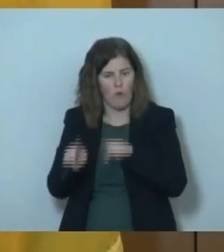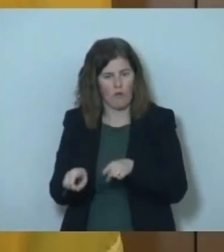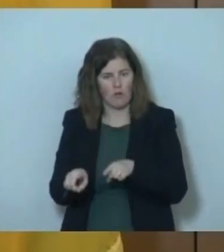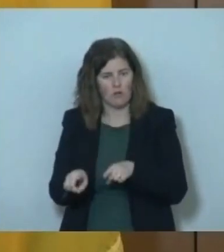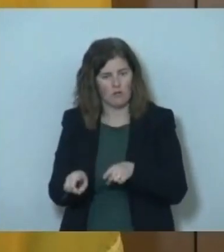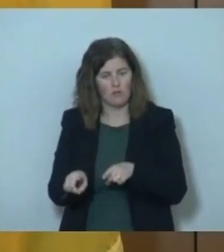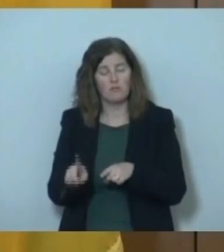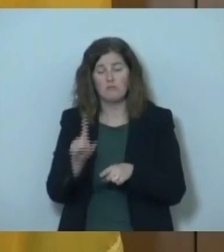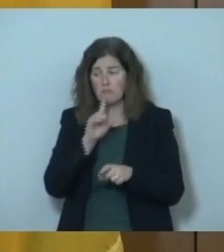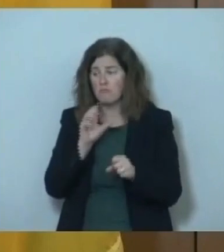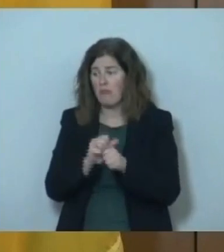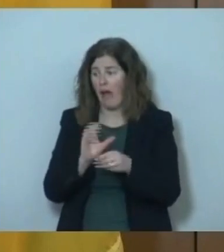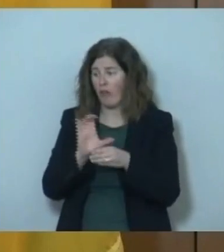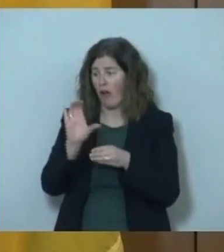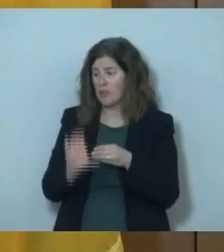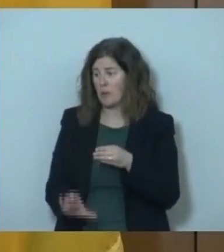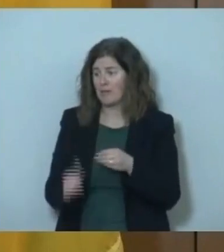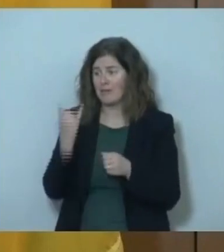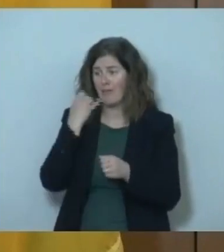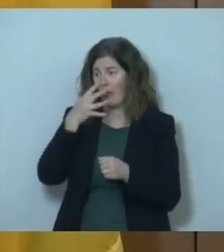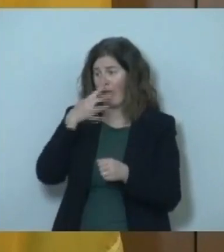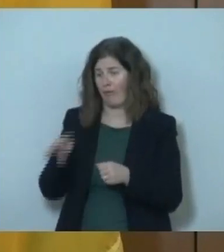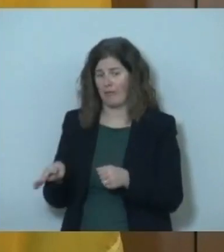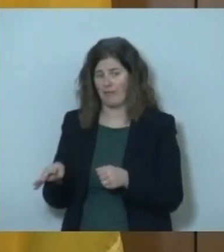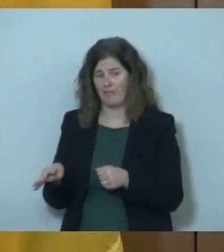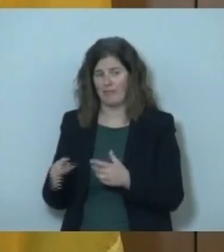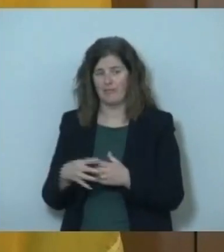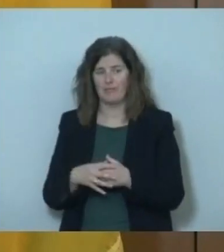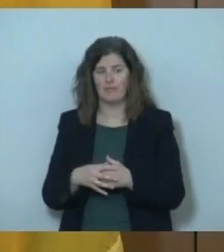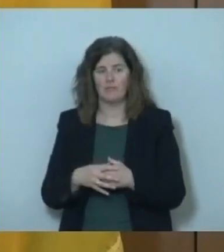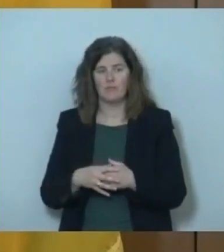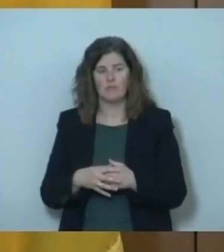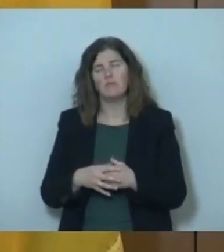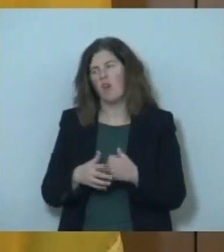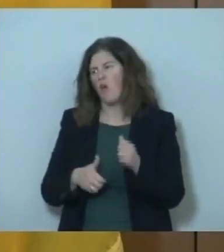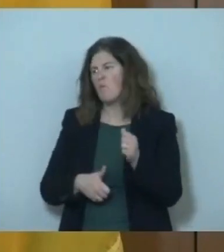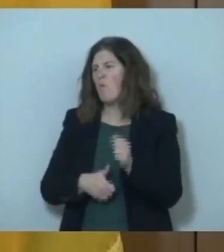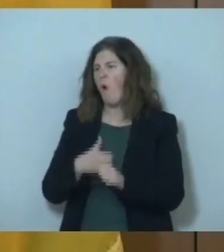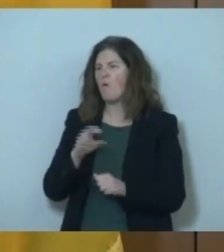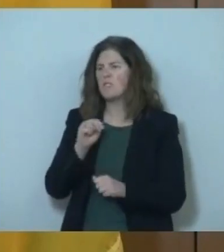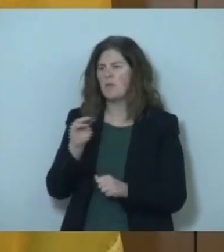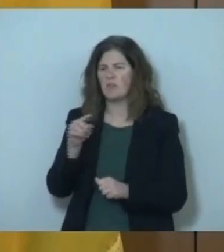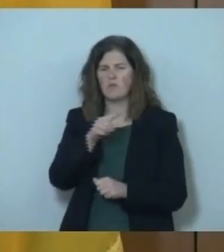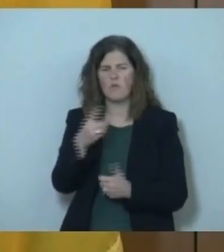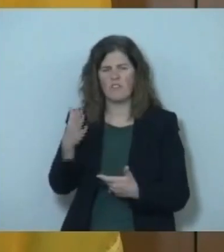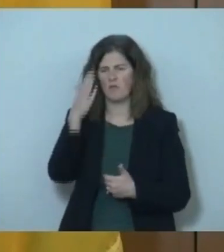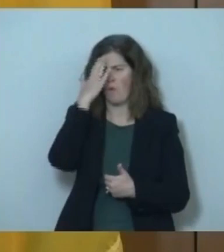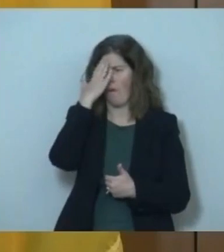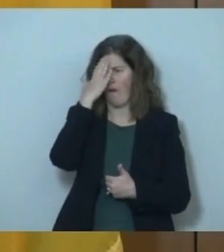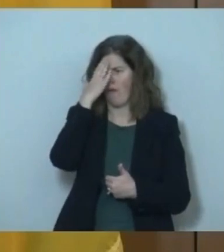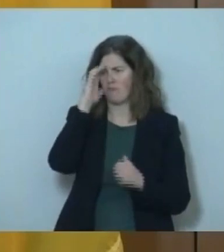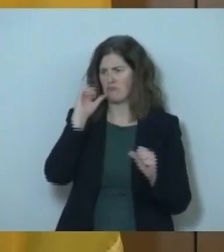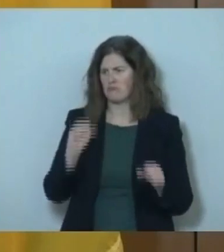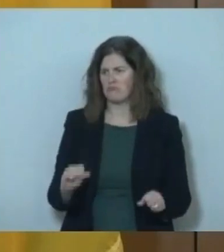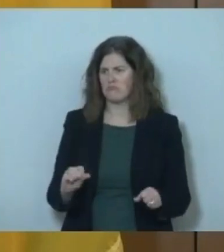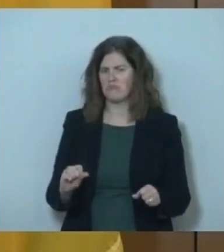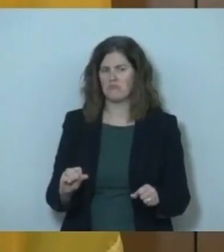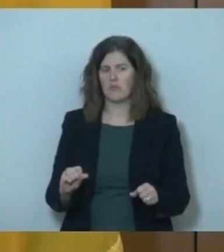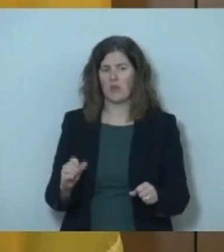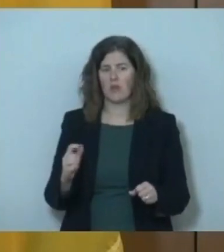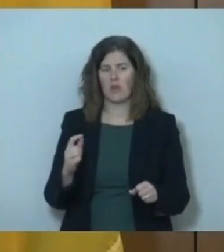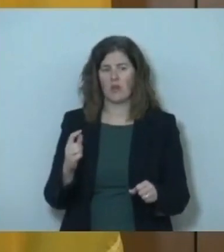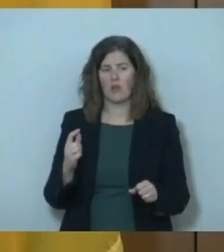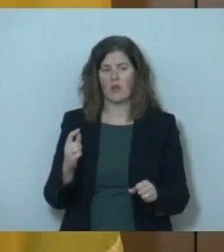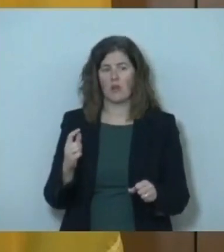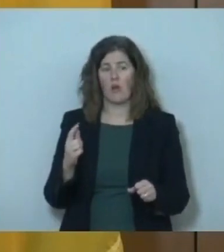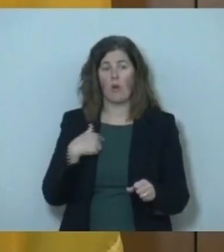are consequences. And I don't think most New Mexicans are aware that we are now in court with the